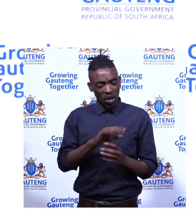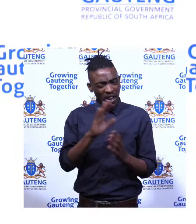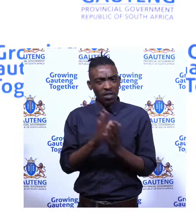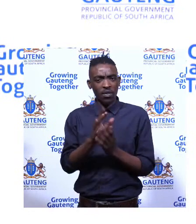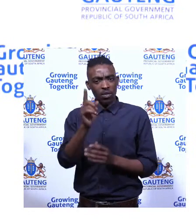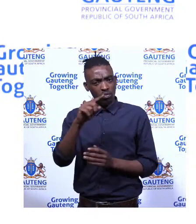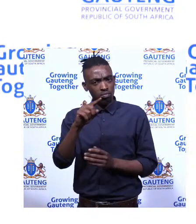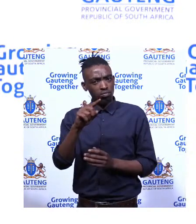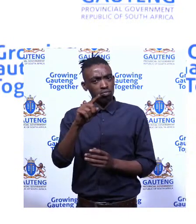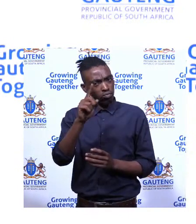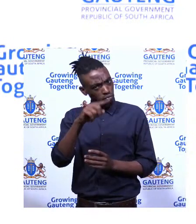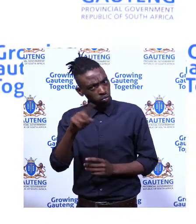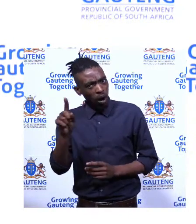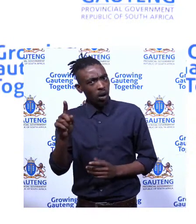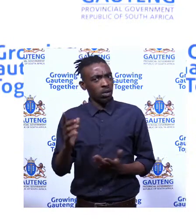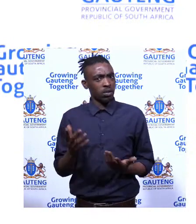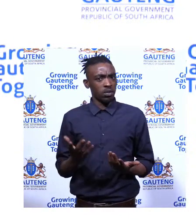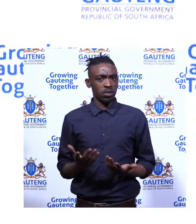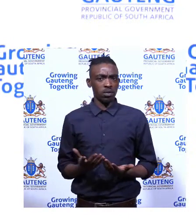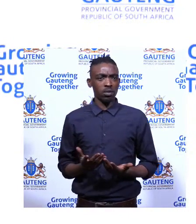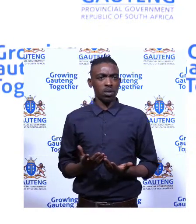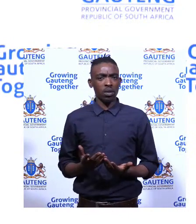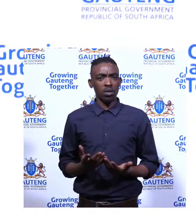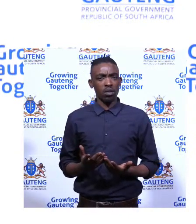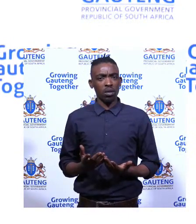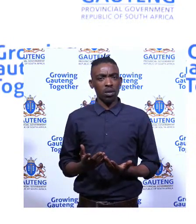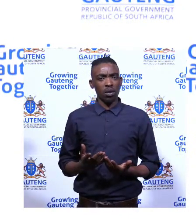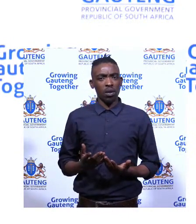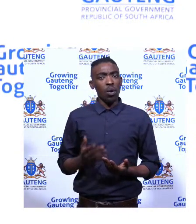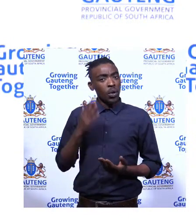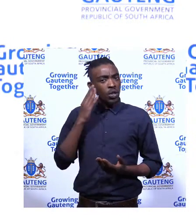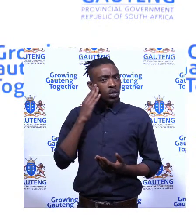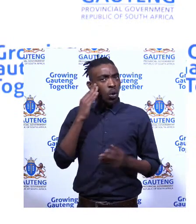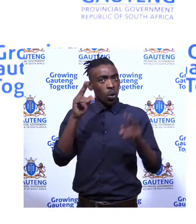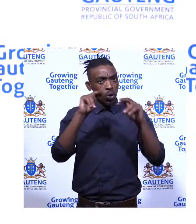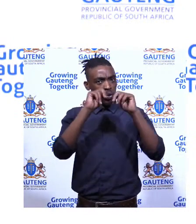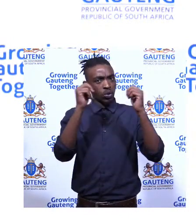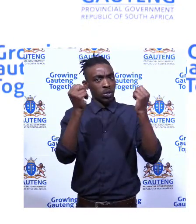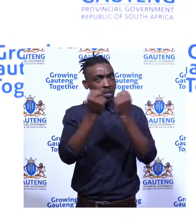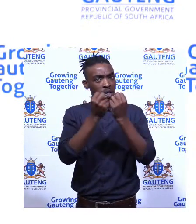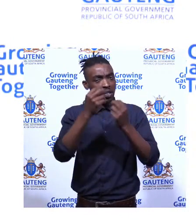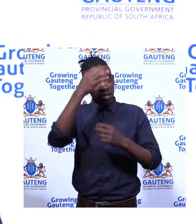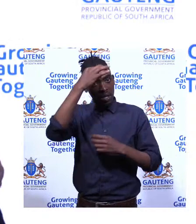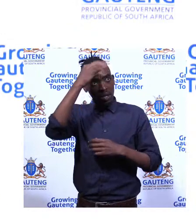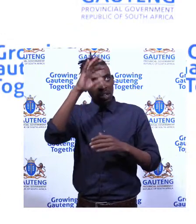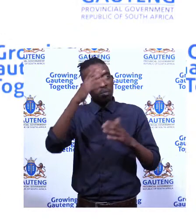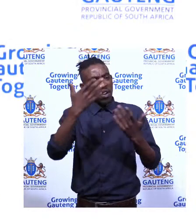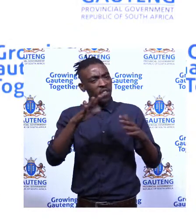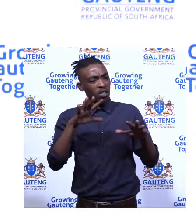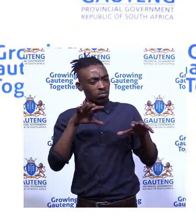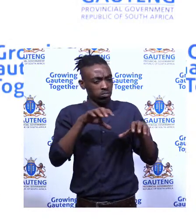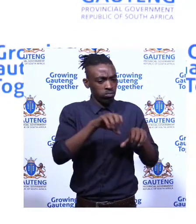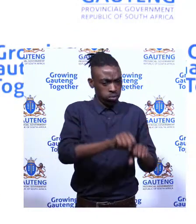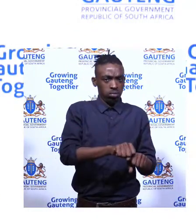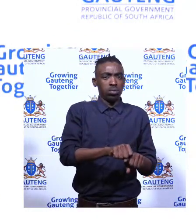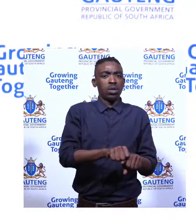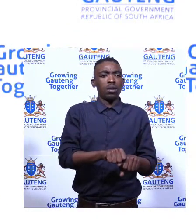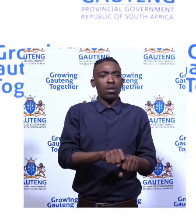the risk-adjusted approach that national government has adopted about moving from